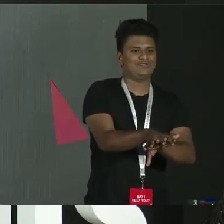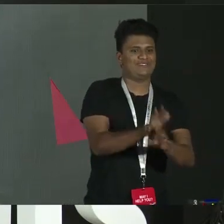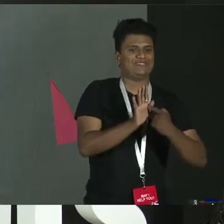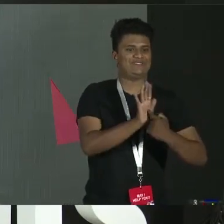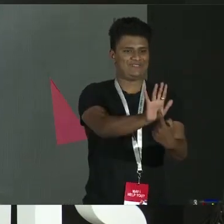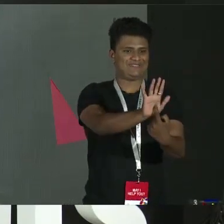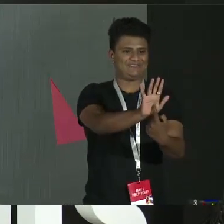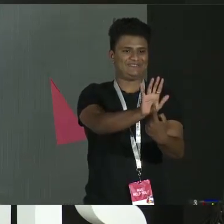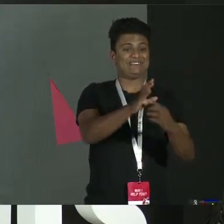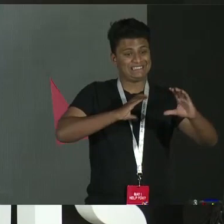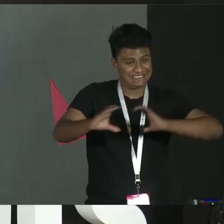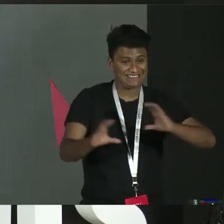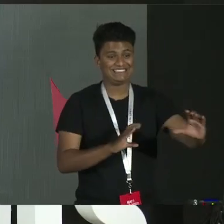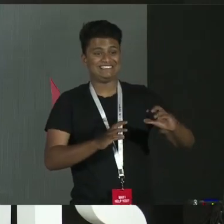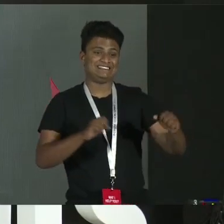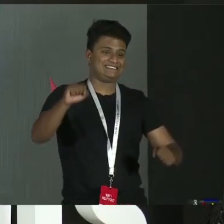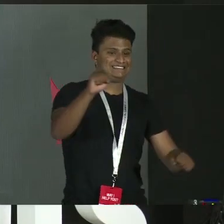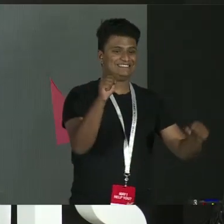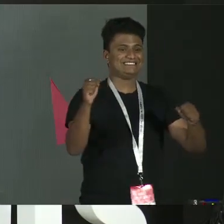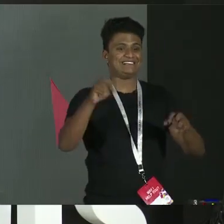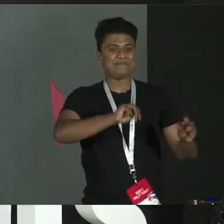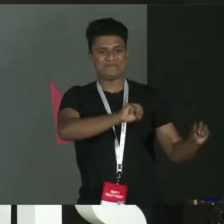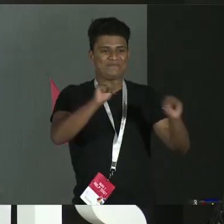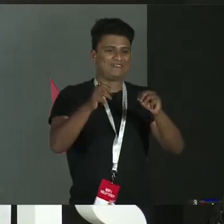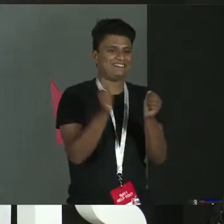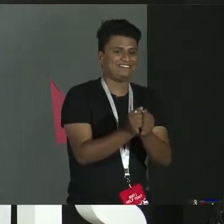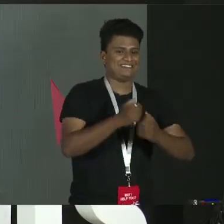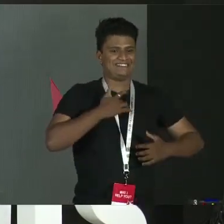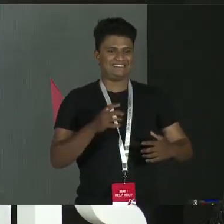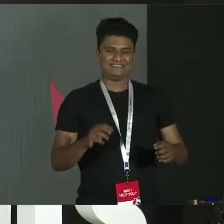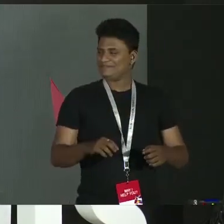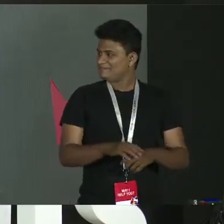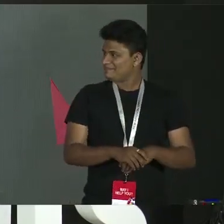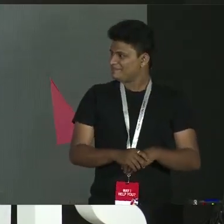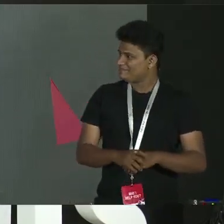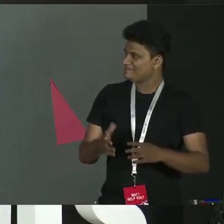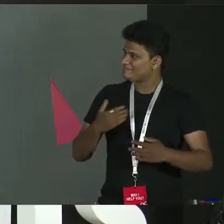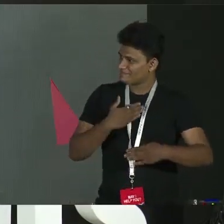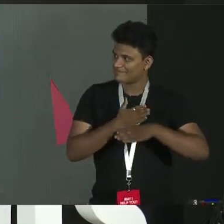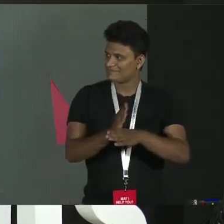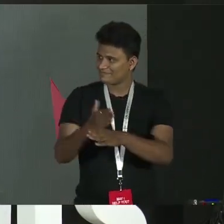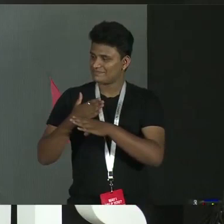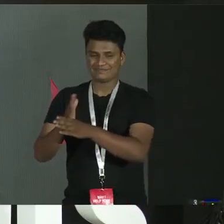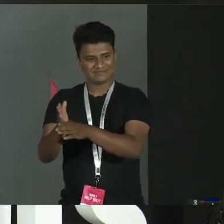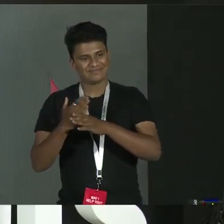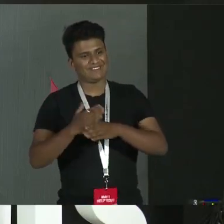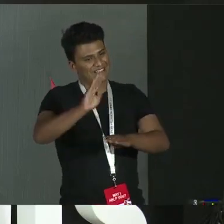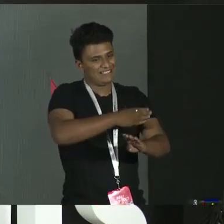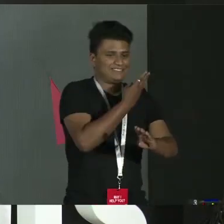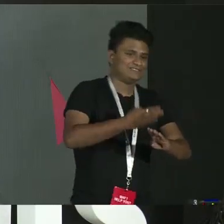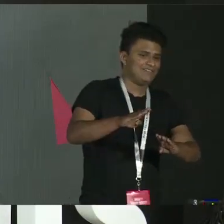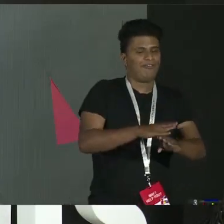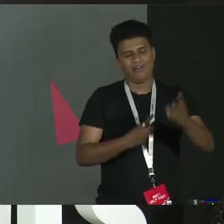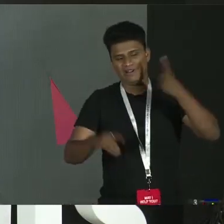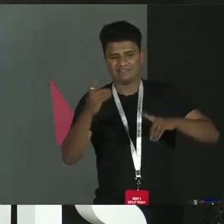and they'll communicate those visual signals as tactile signals, so we could share a song, a